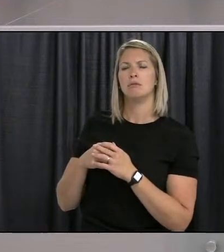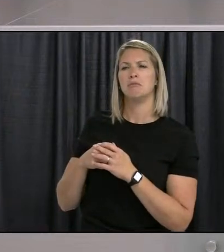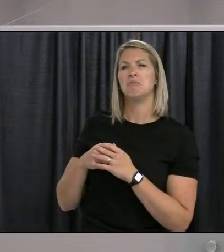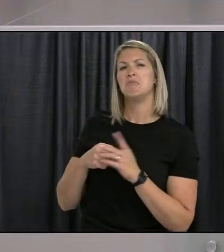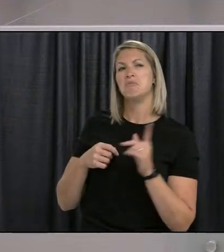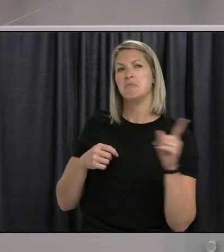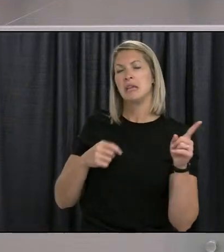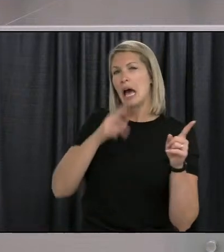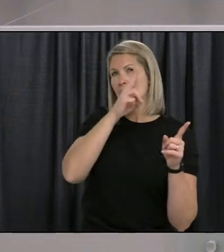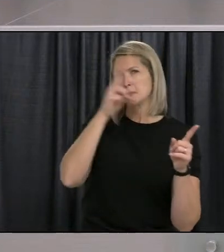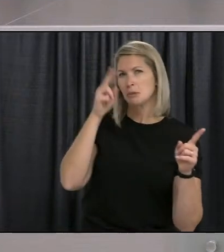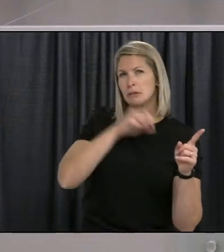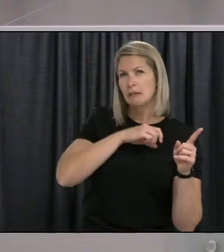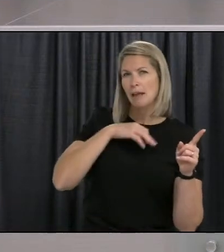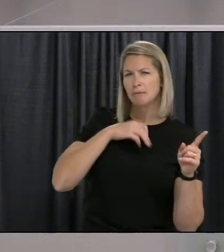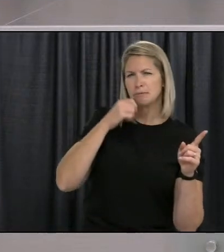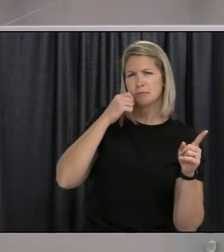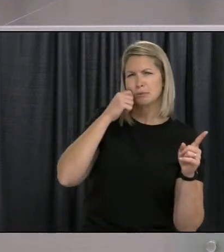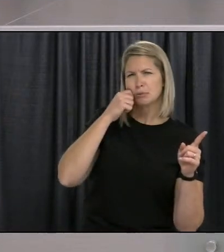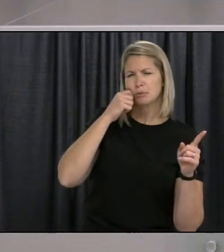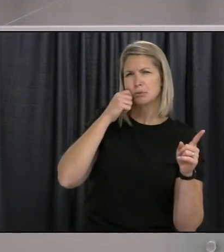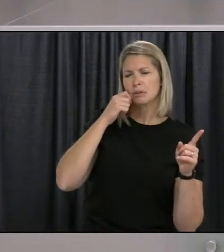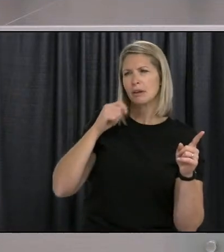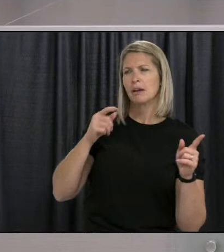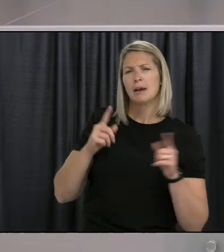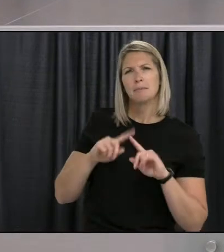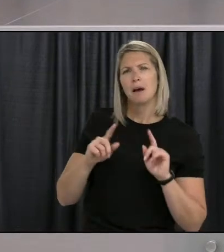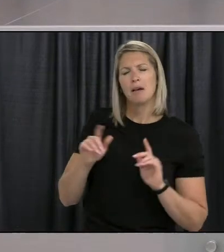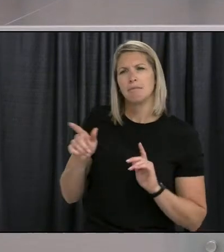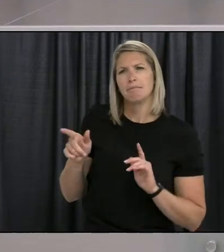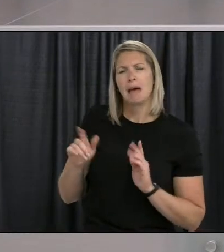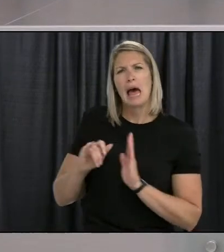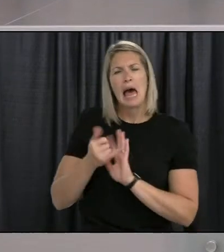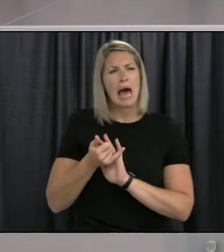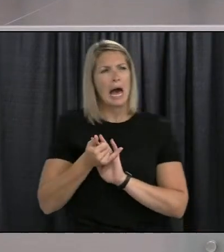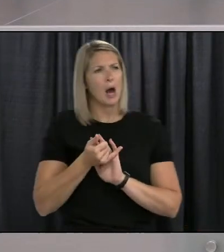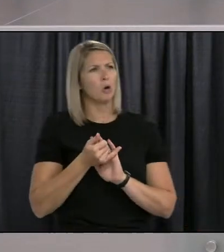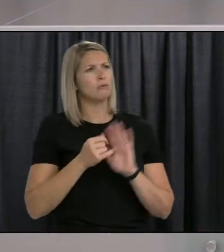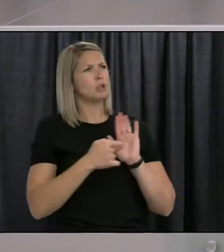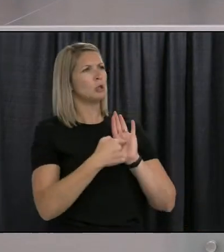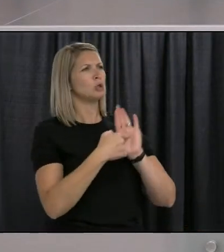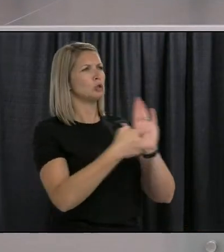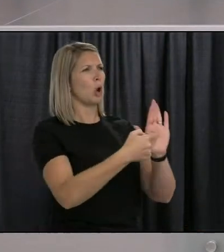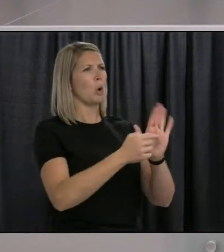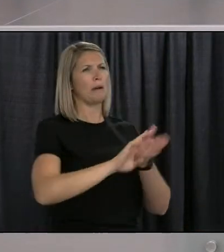wear a mask or whether they have to indicate exactly what their exemption is for?